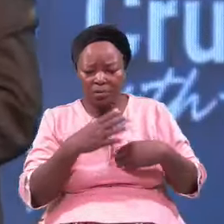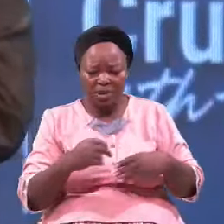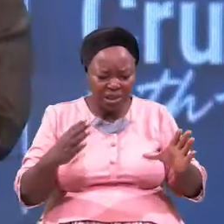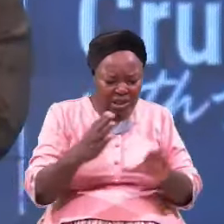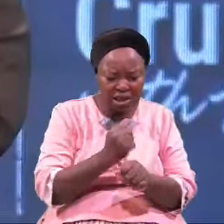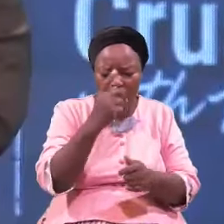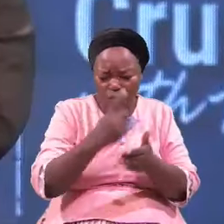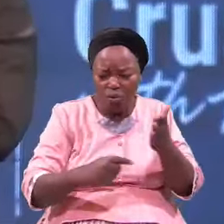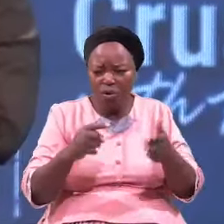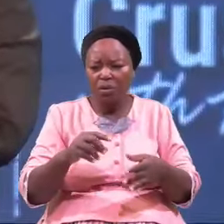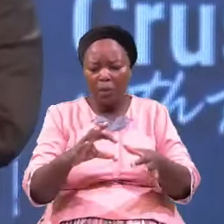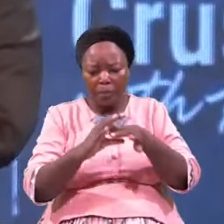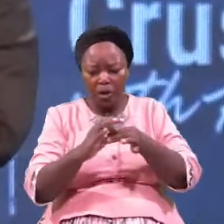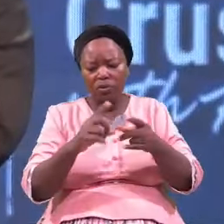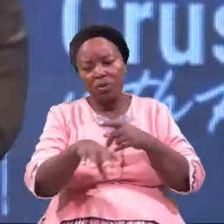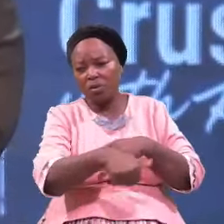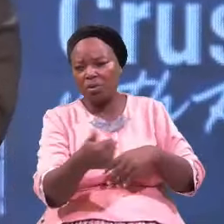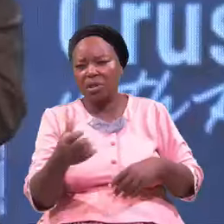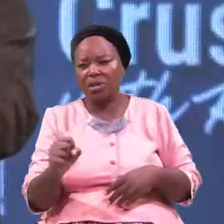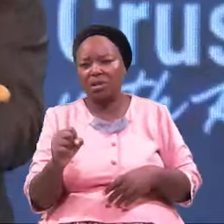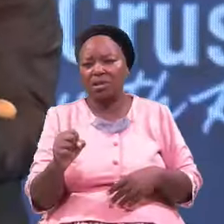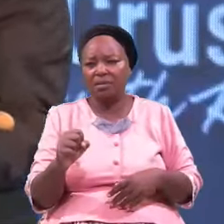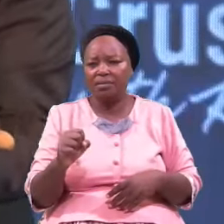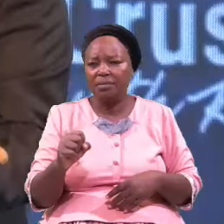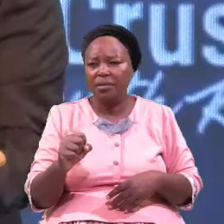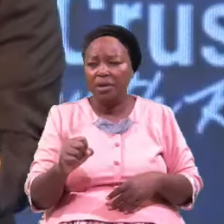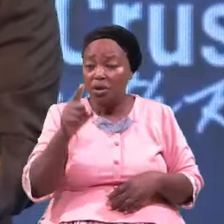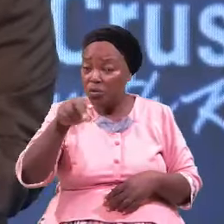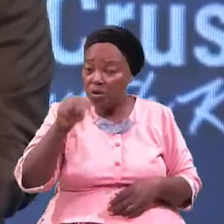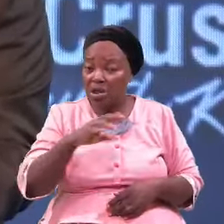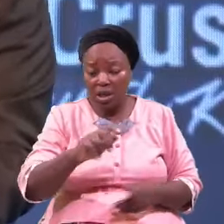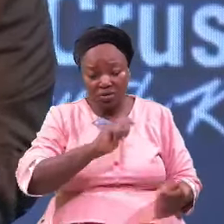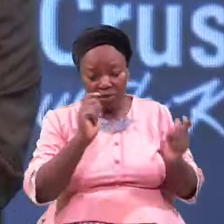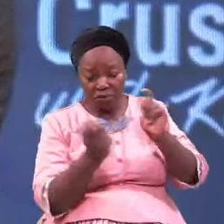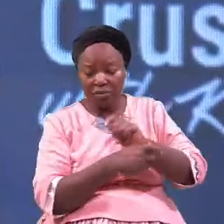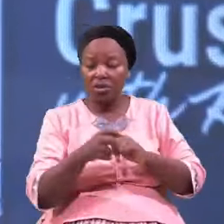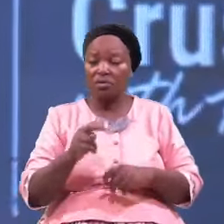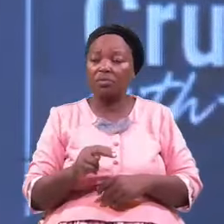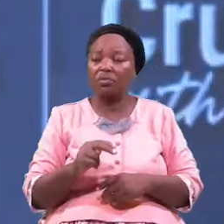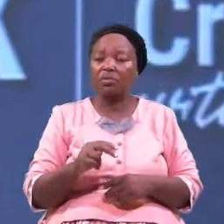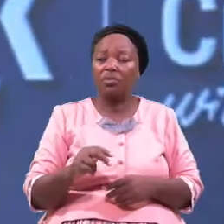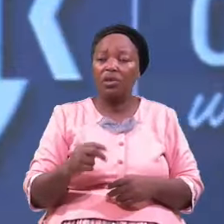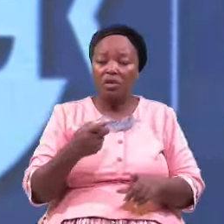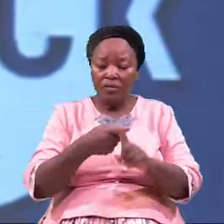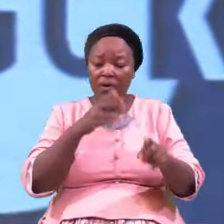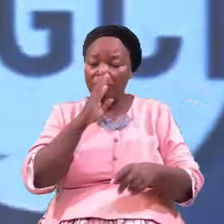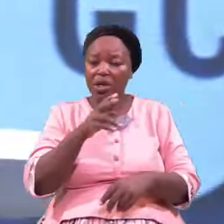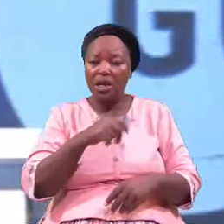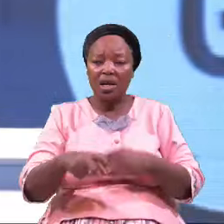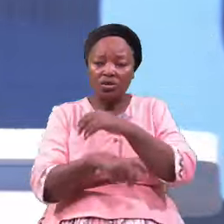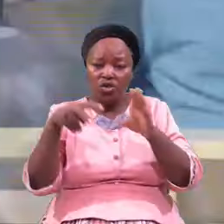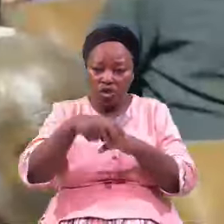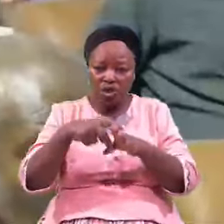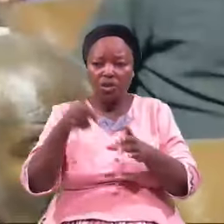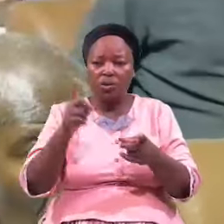Belongs To Others You Need A Transformation From Being A Cheat To